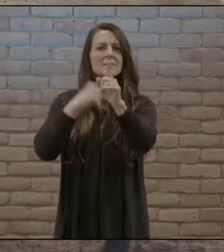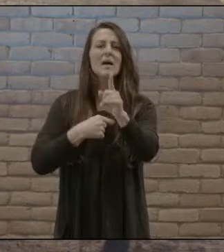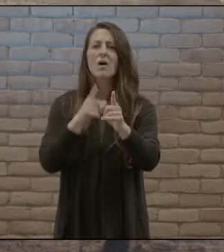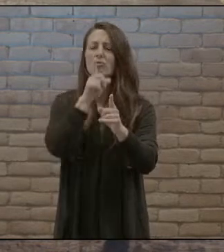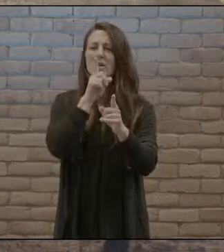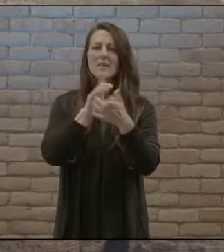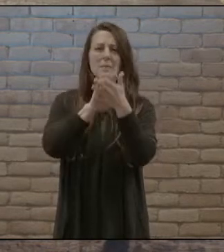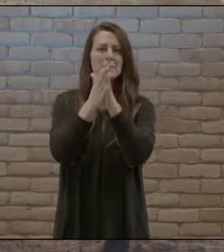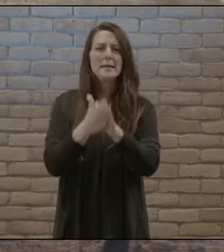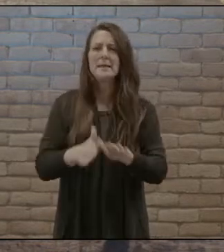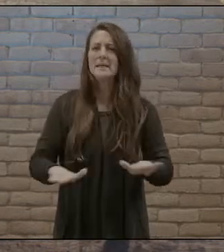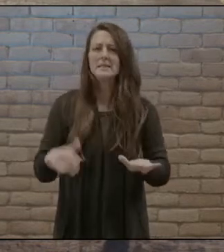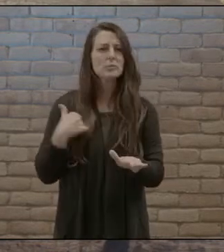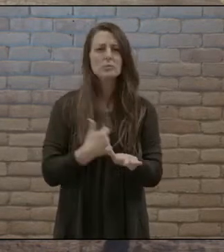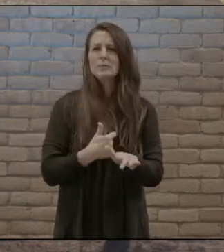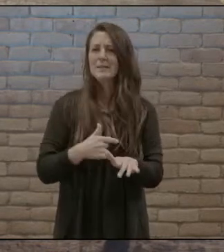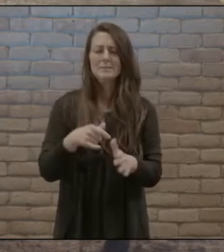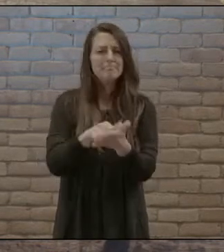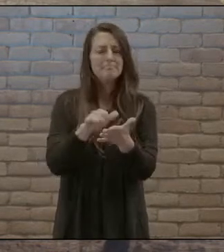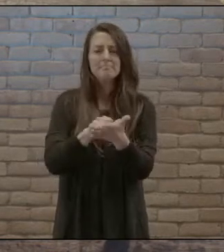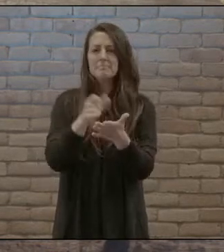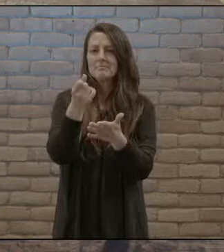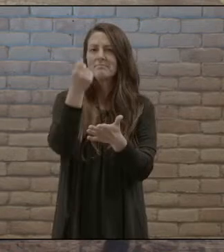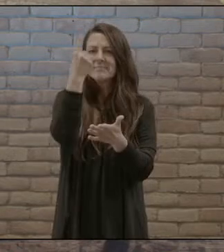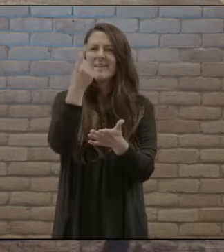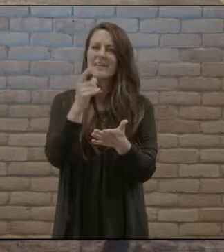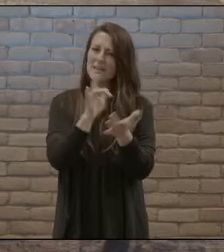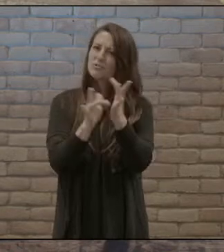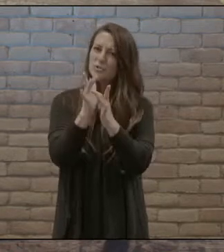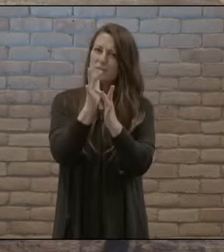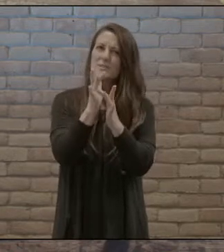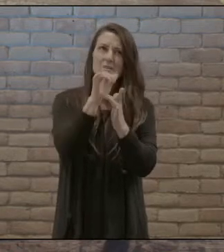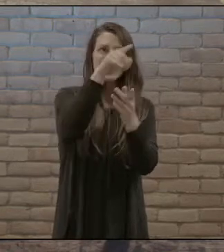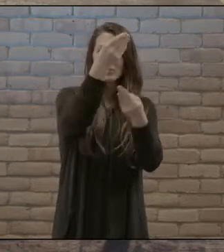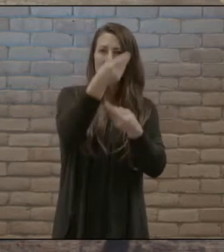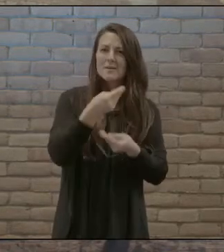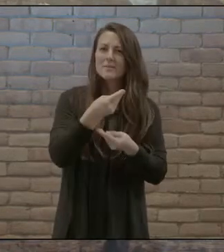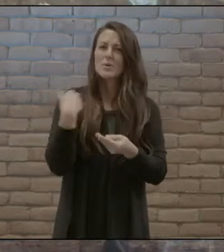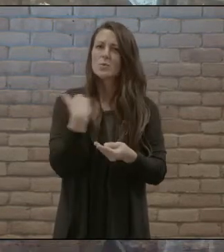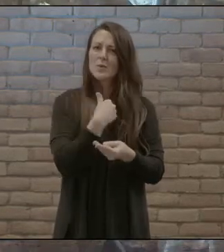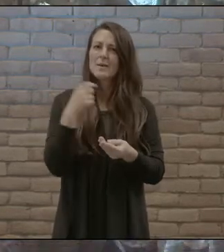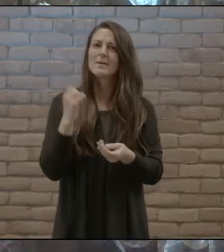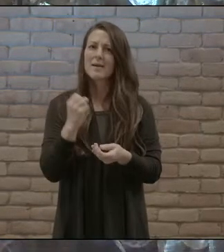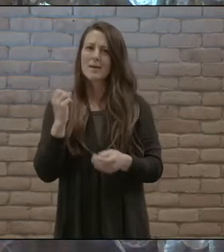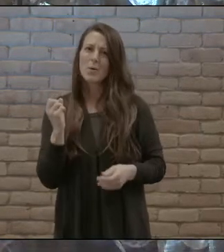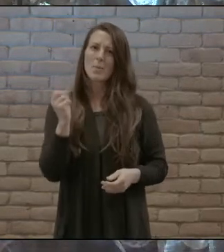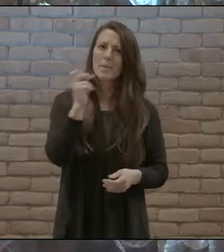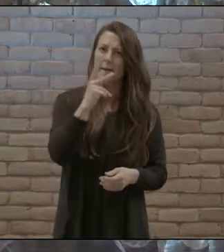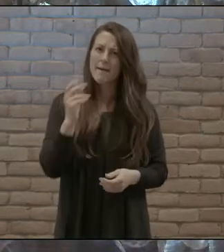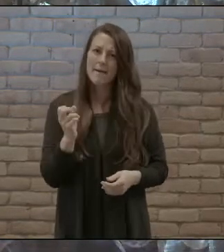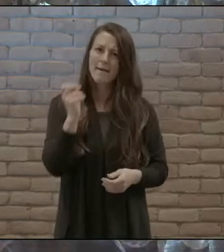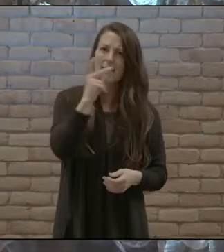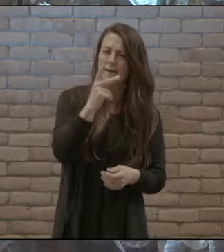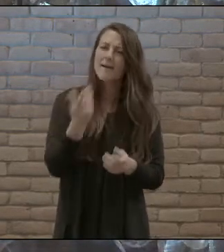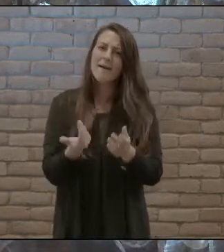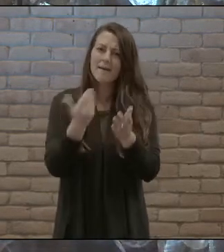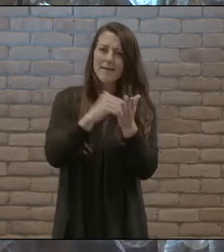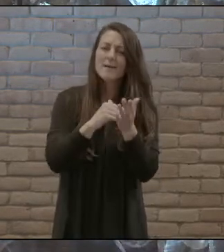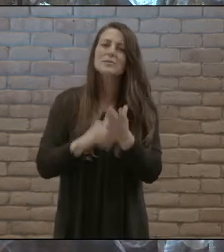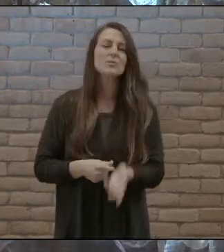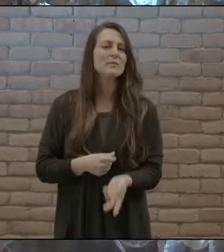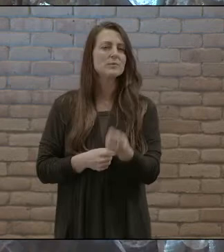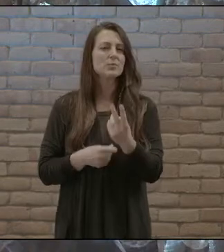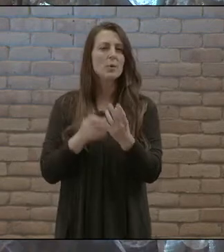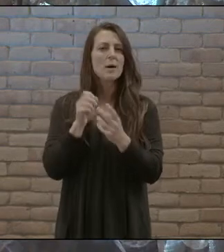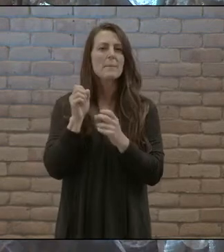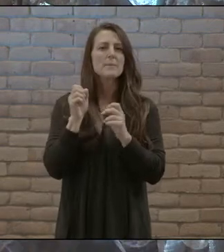the peace which Jesus gives us, the peace which we continually get to go back to. And so there's two opportunities for us